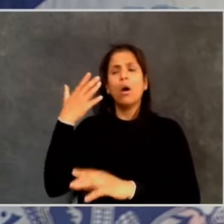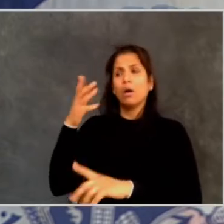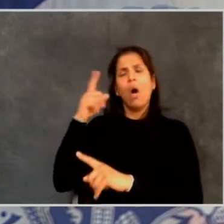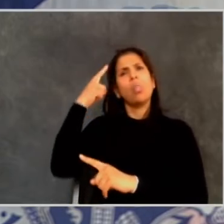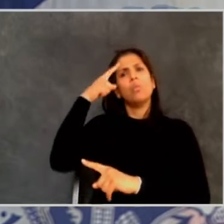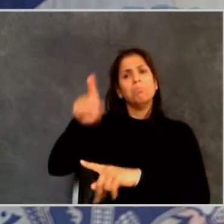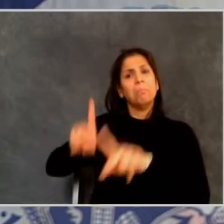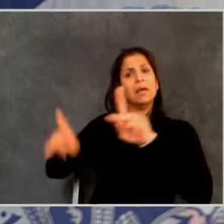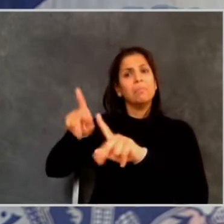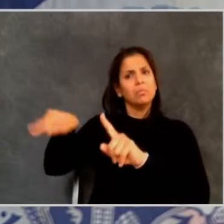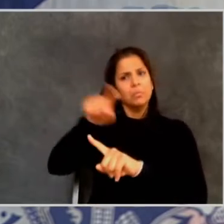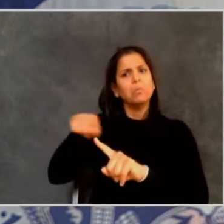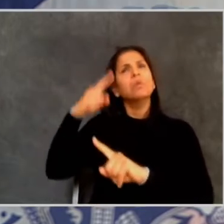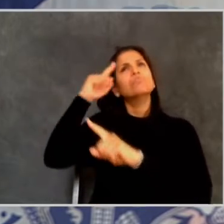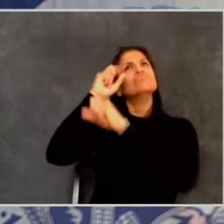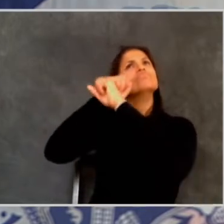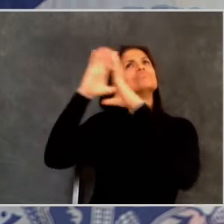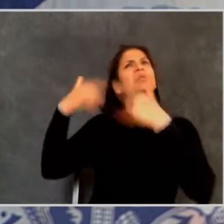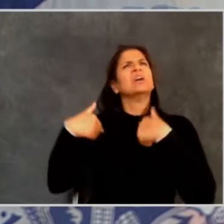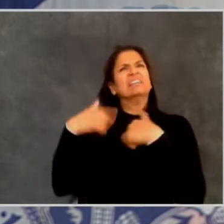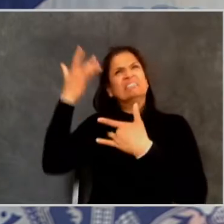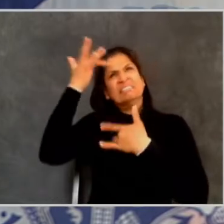is COVID-19. So